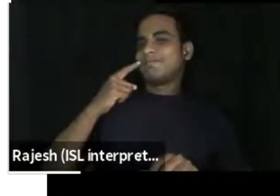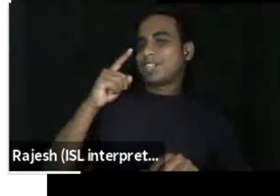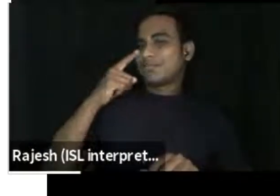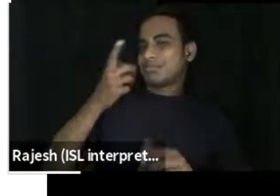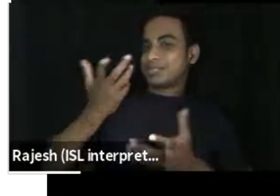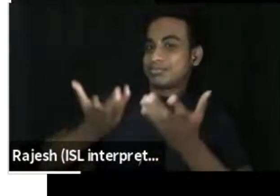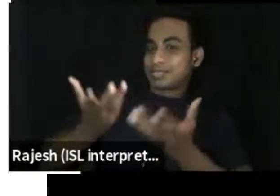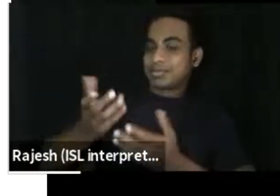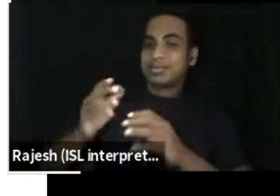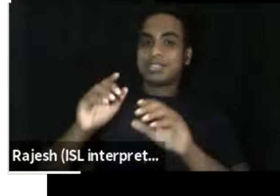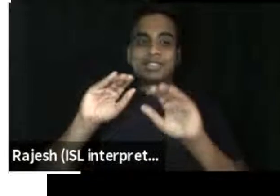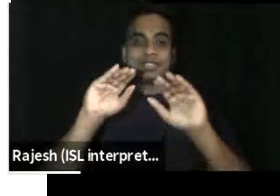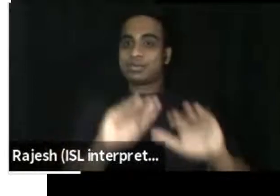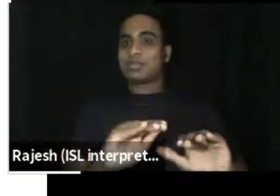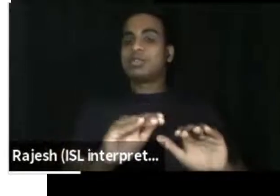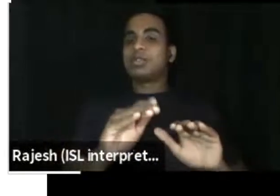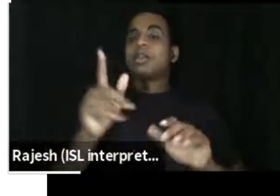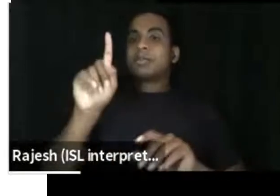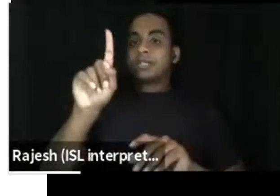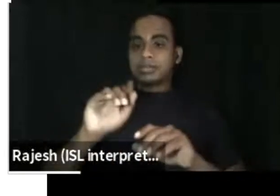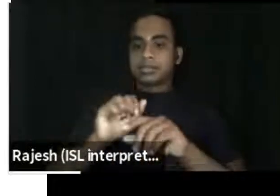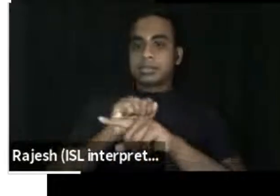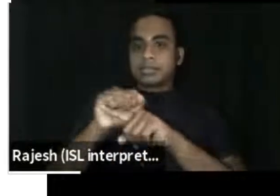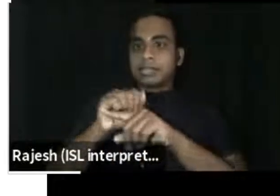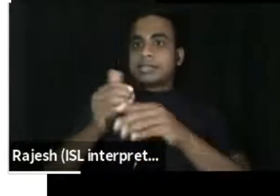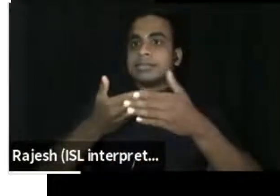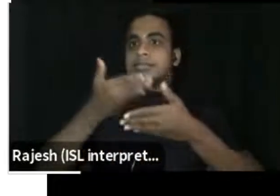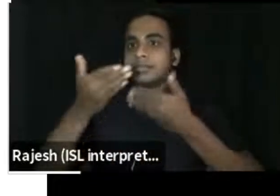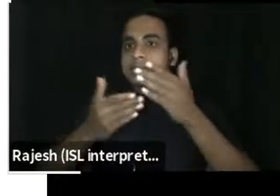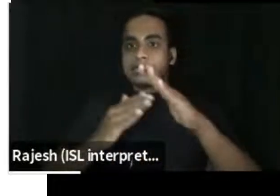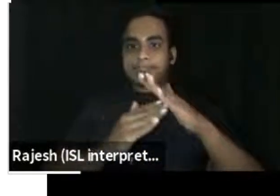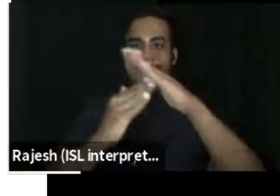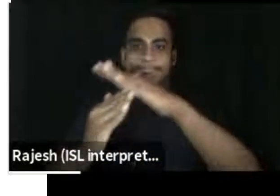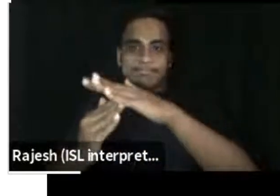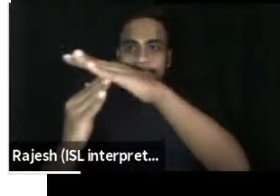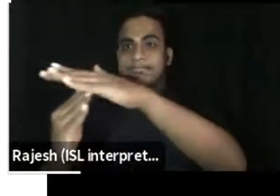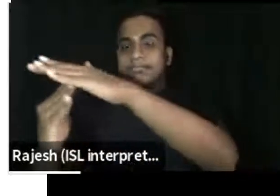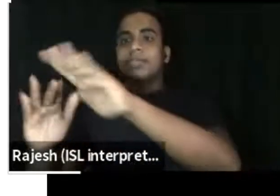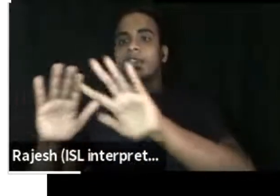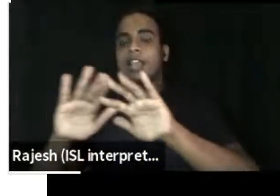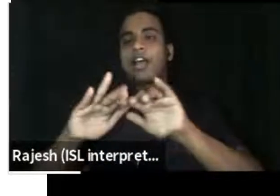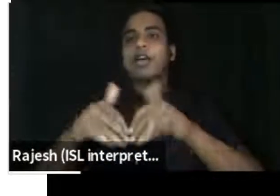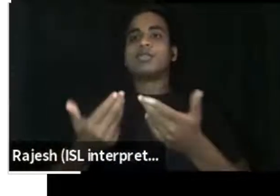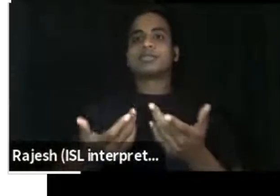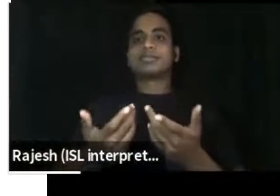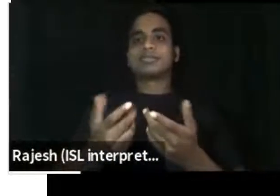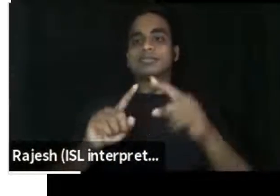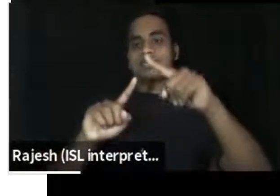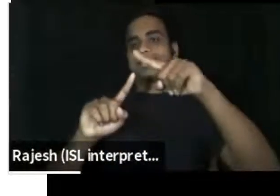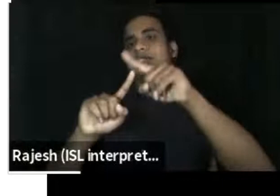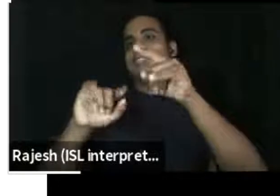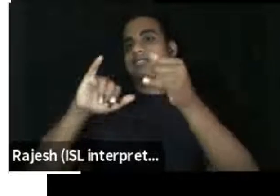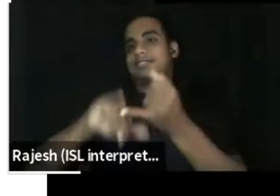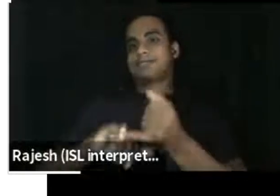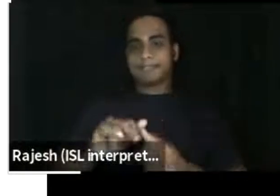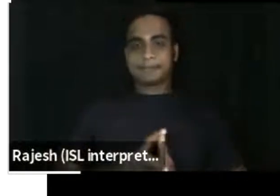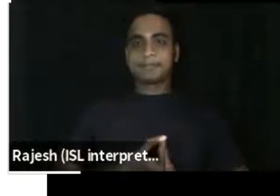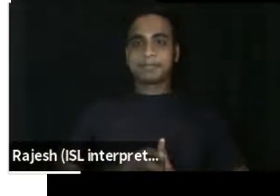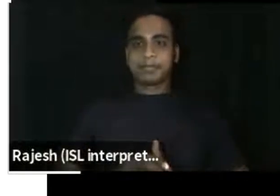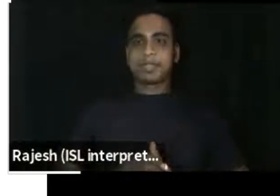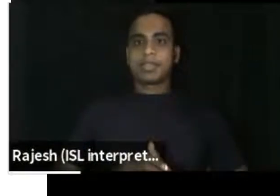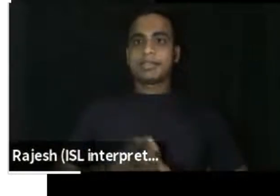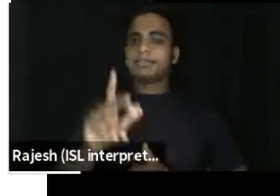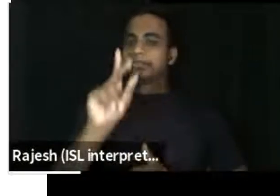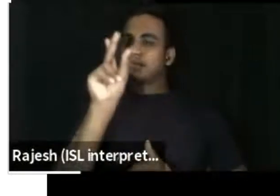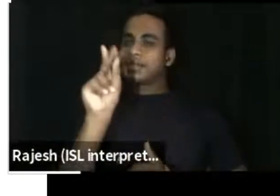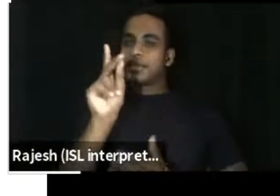task shifting to actually people who are closer to people with disabilities or people who need rehabilitation. The